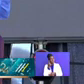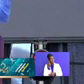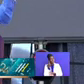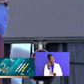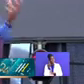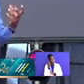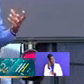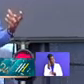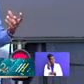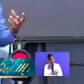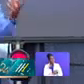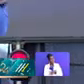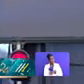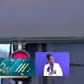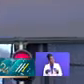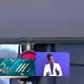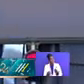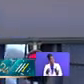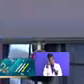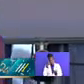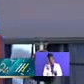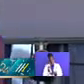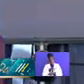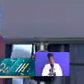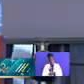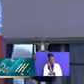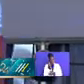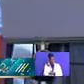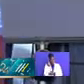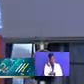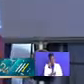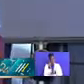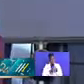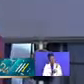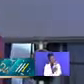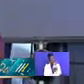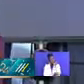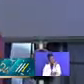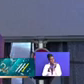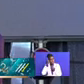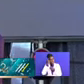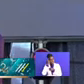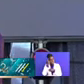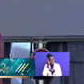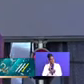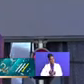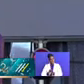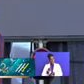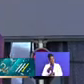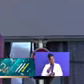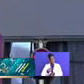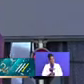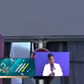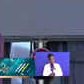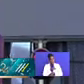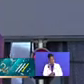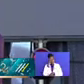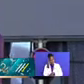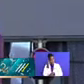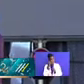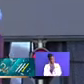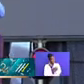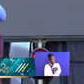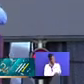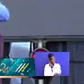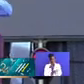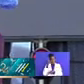does it takes for us to understand what a poverty mindset is and we realize that a poverty